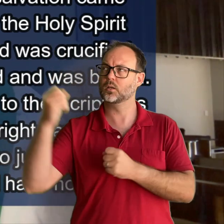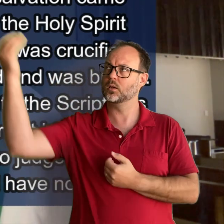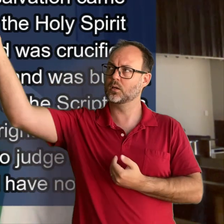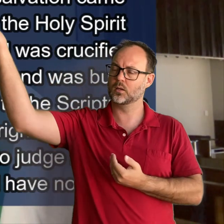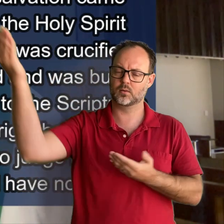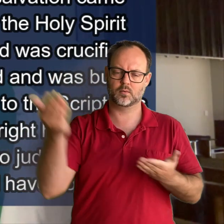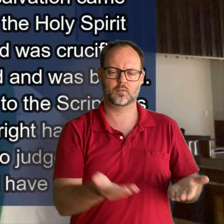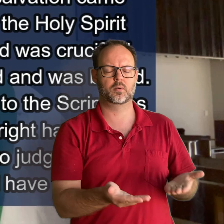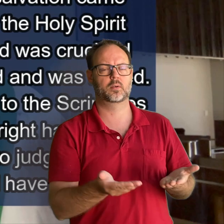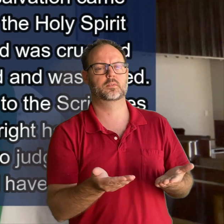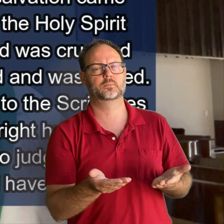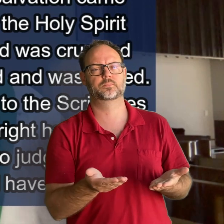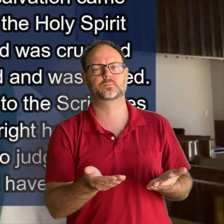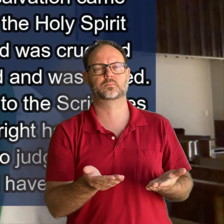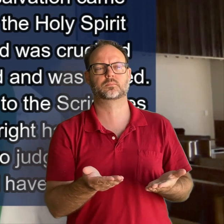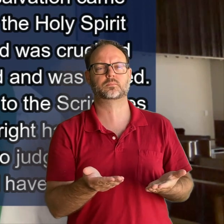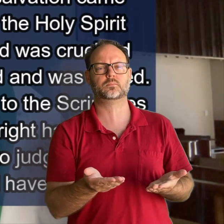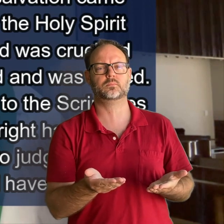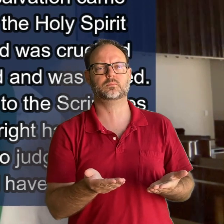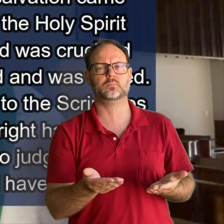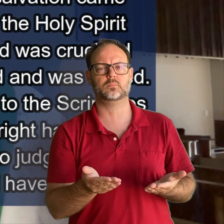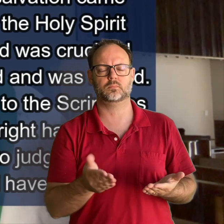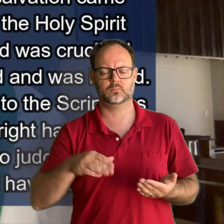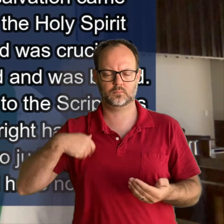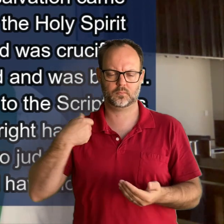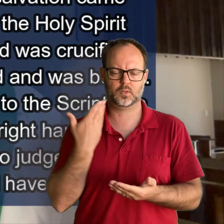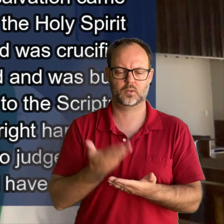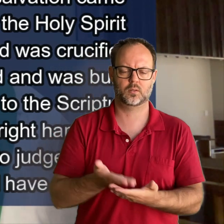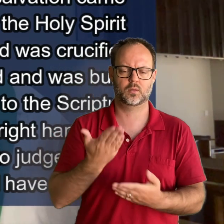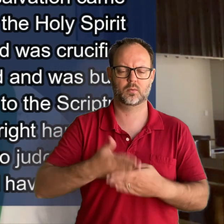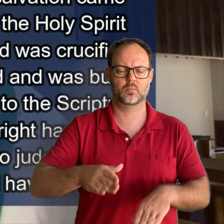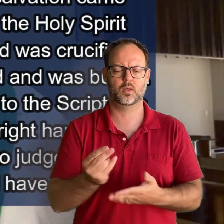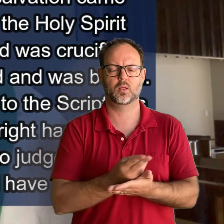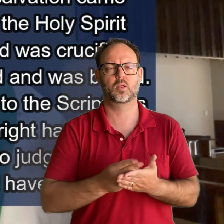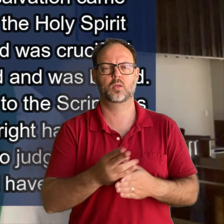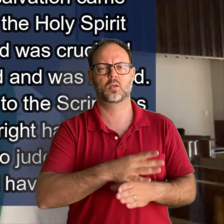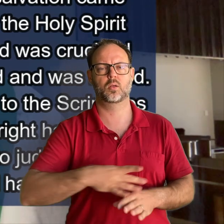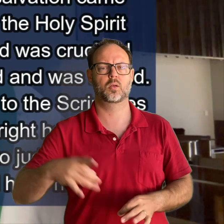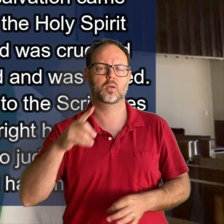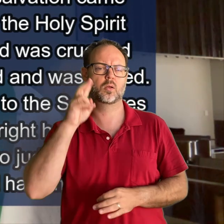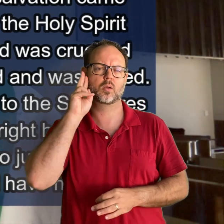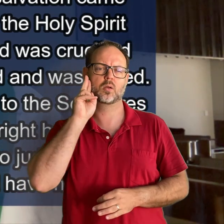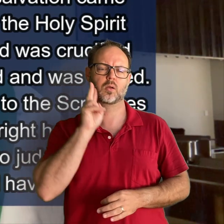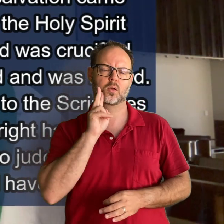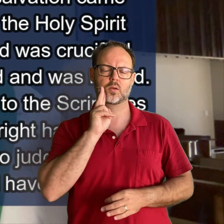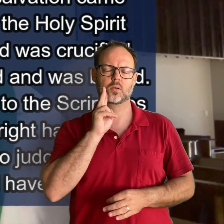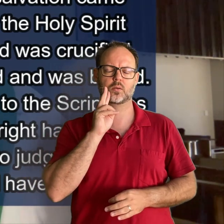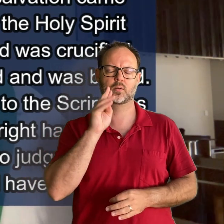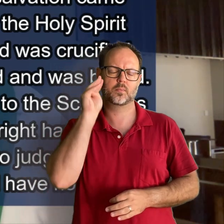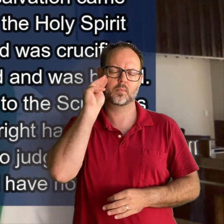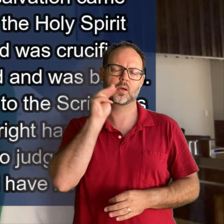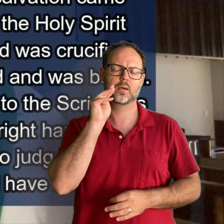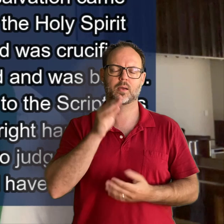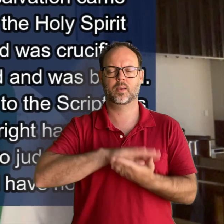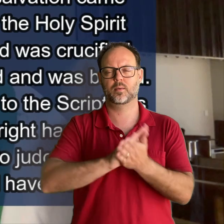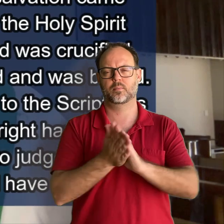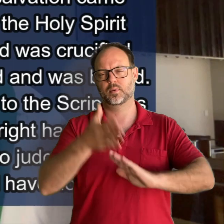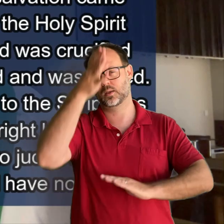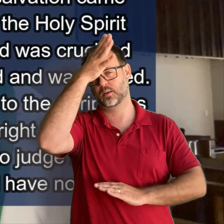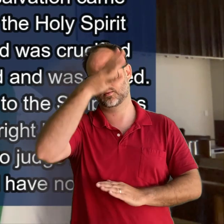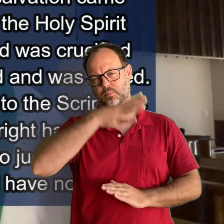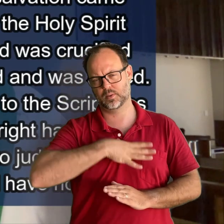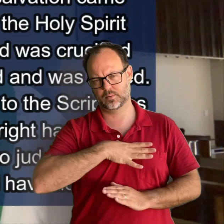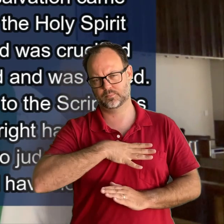our salvation came down from heaven and was incarnate by the Holy Spirit of the Virgin Mary and was made